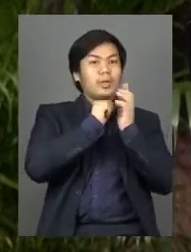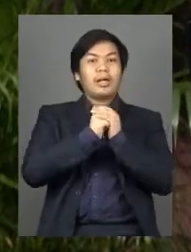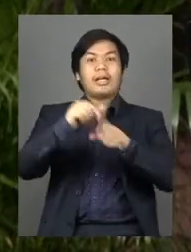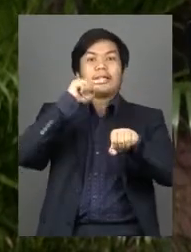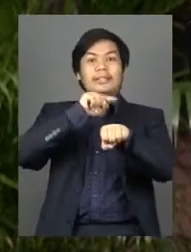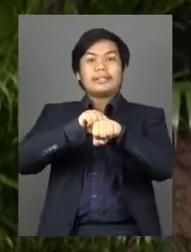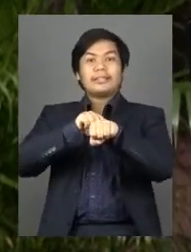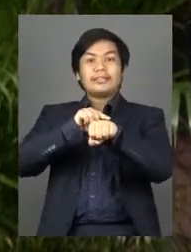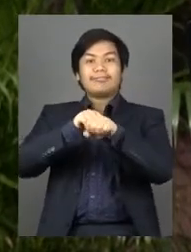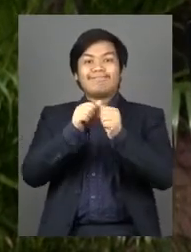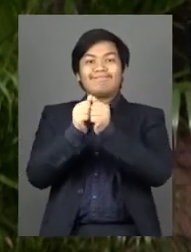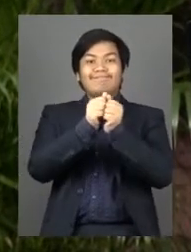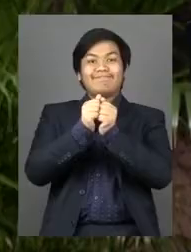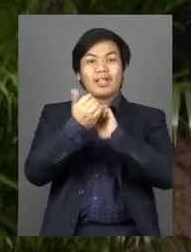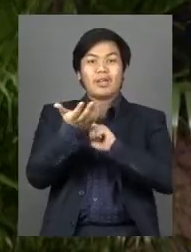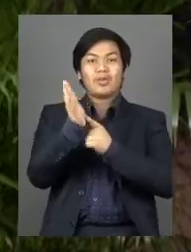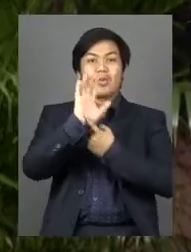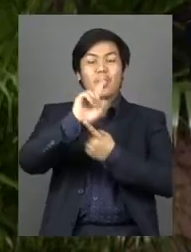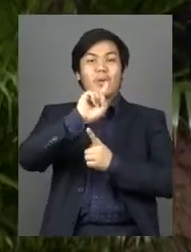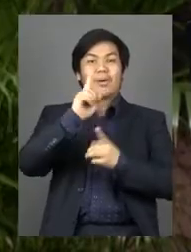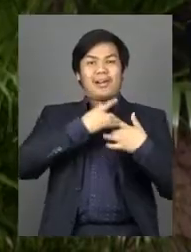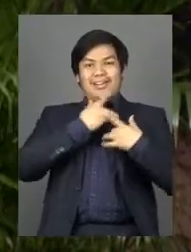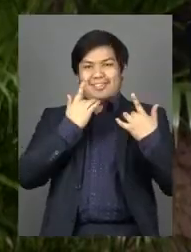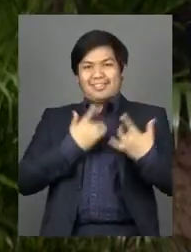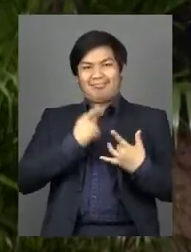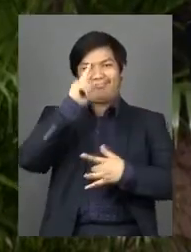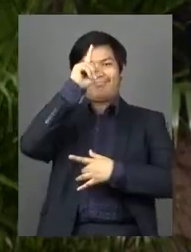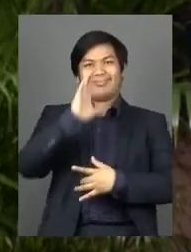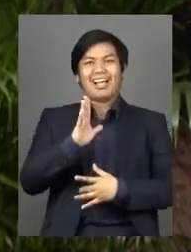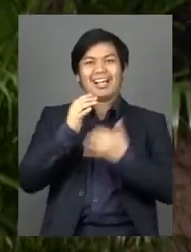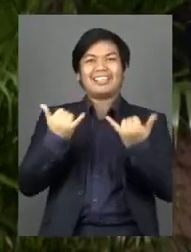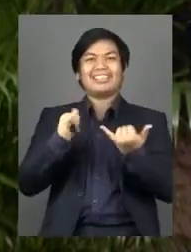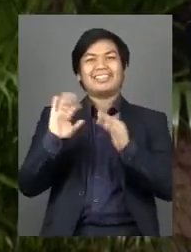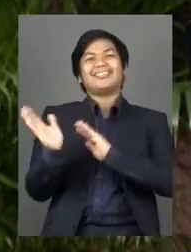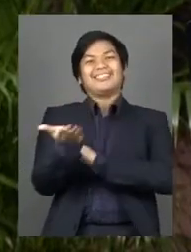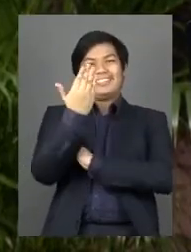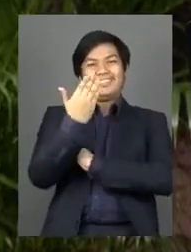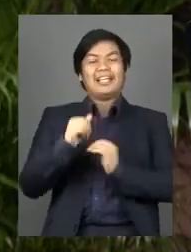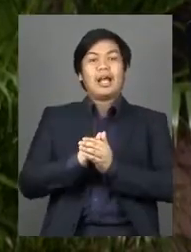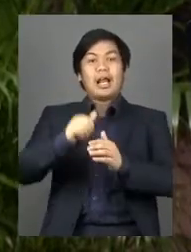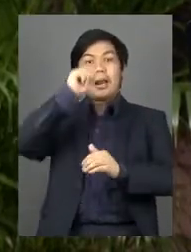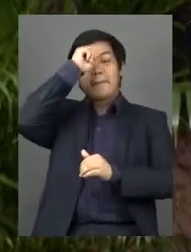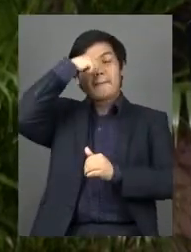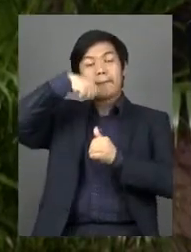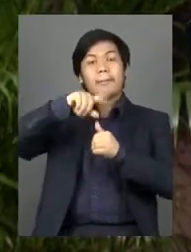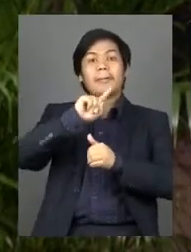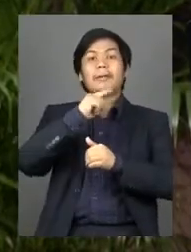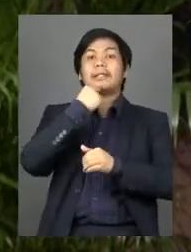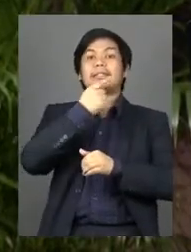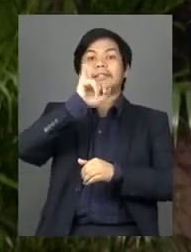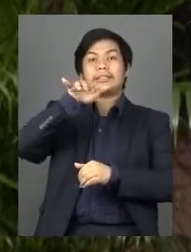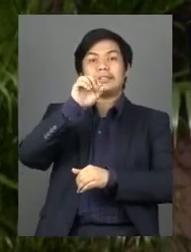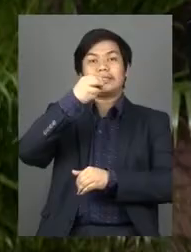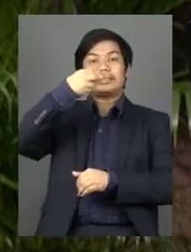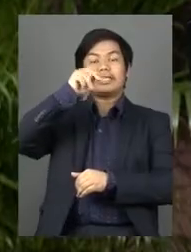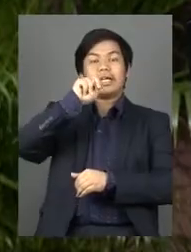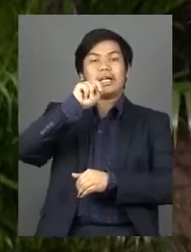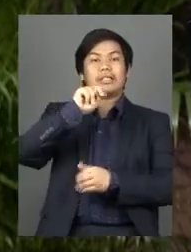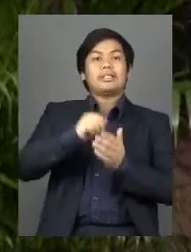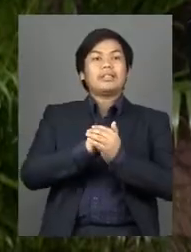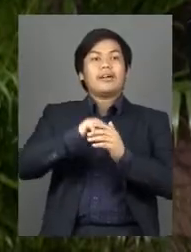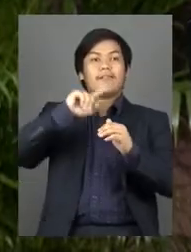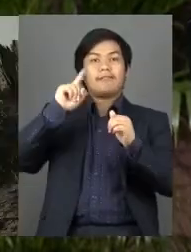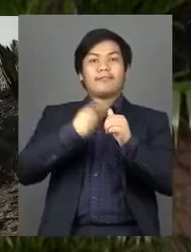also reflect the heart of God. As we worship this morning, let us remember what the Apostle John said in 1